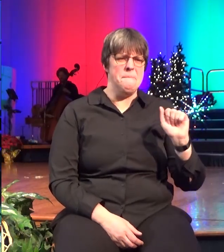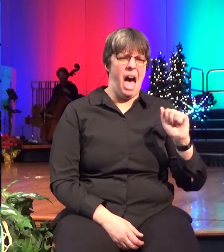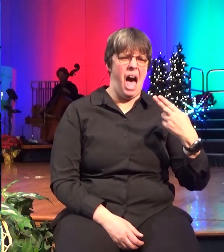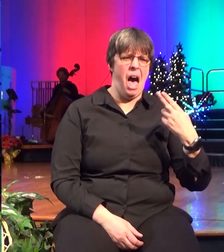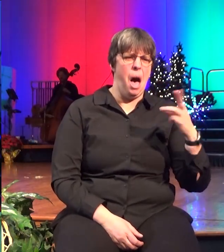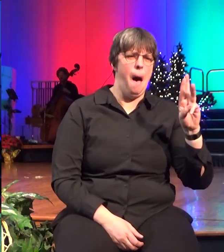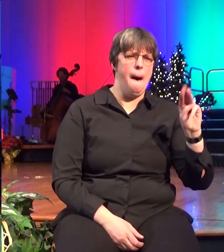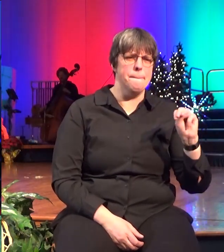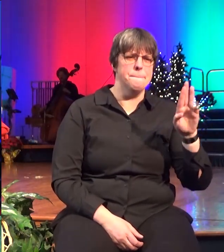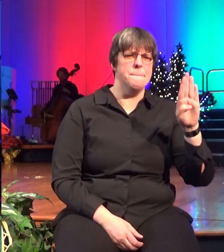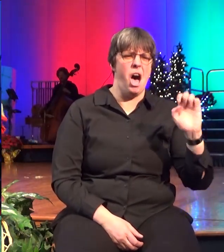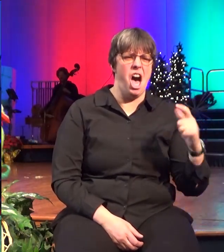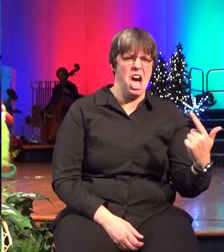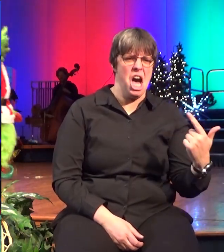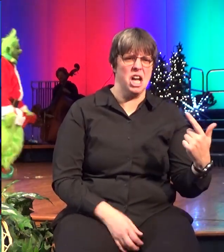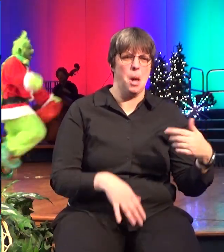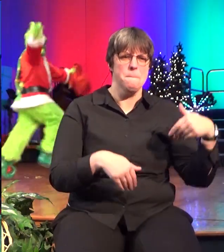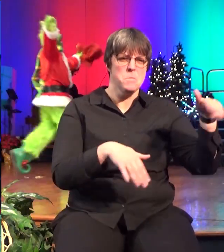Move along, Grinch.